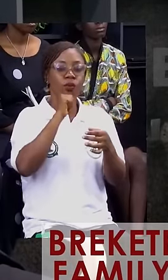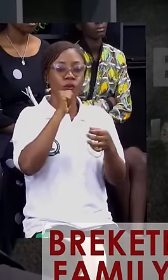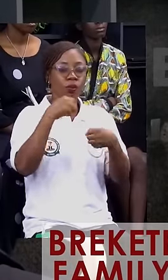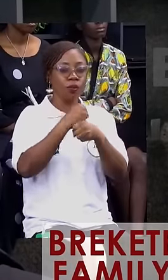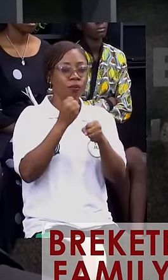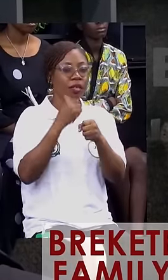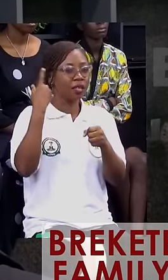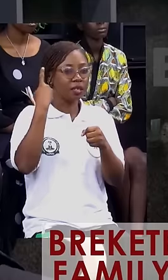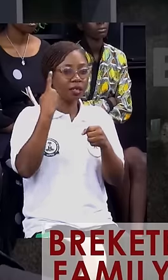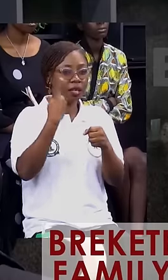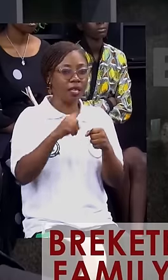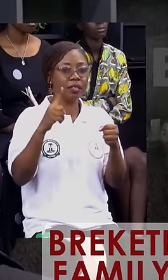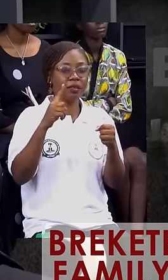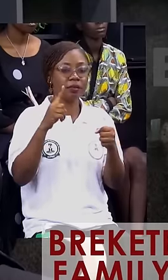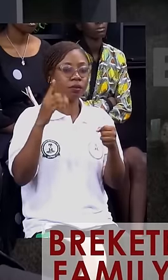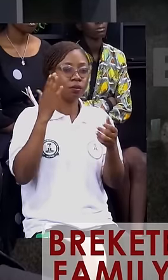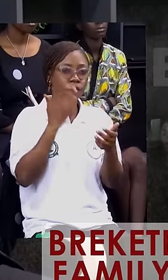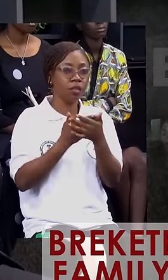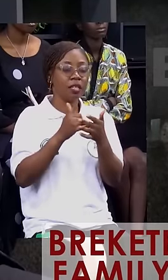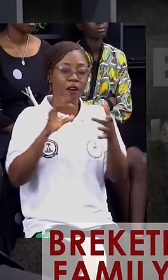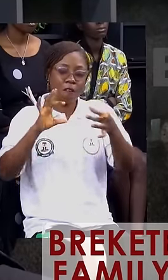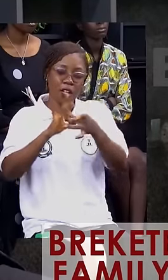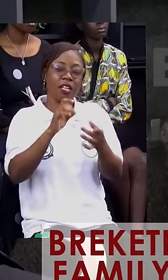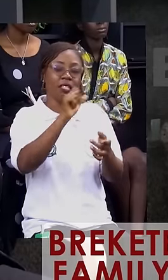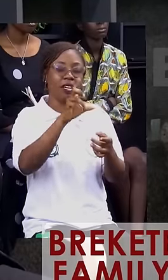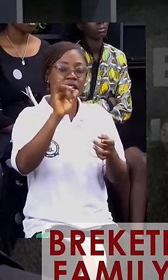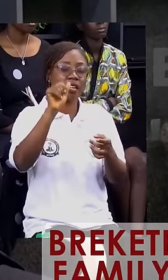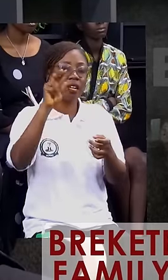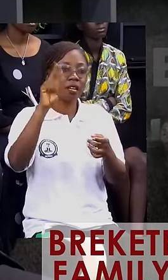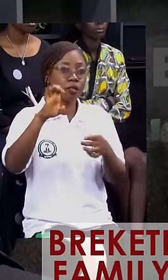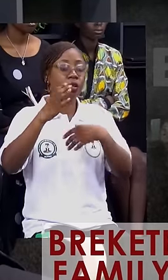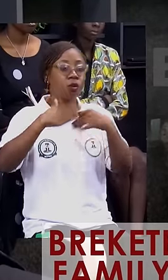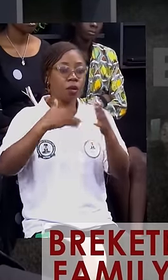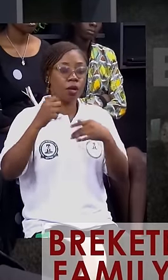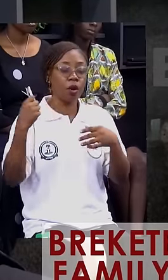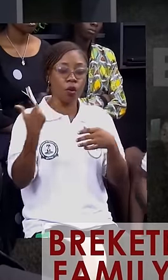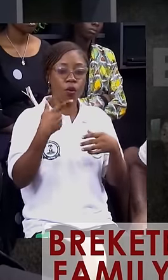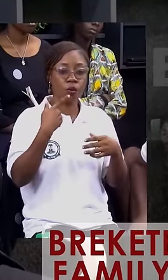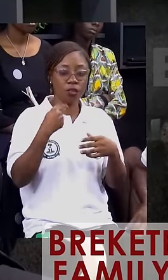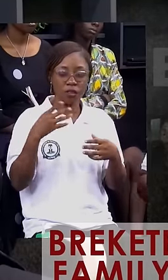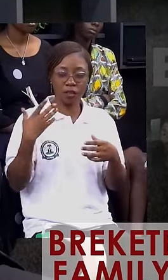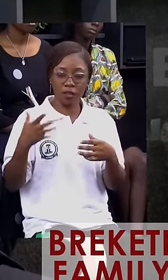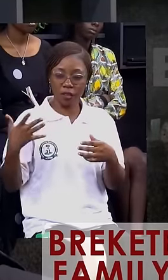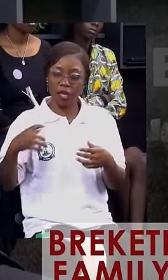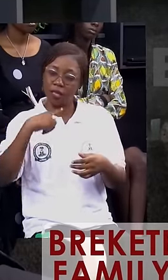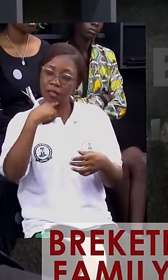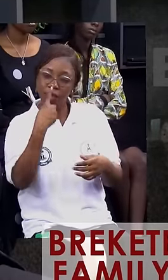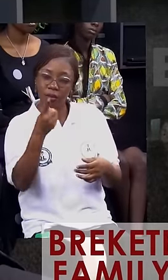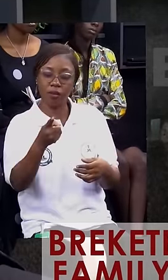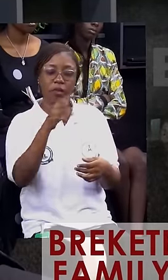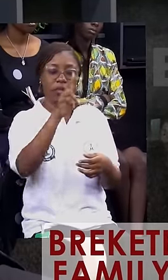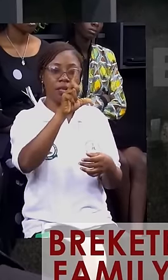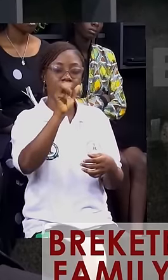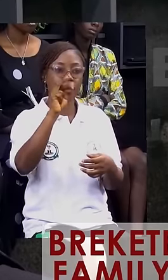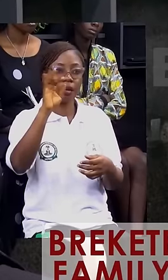Alliance Hospital in it for it to sell. Despite all the facts that I presented to Lami, she came to the hospital. I